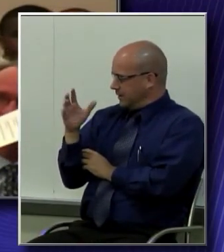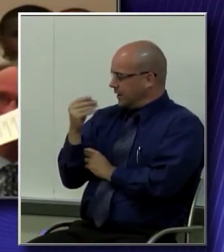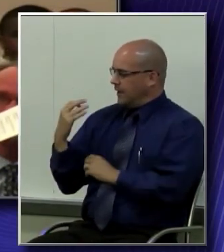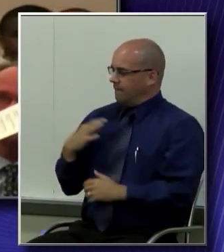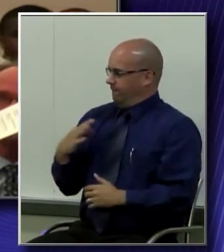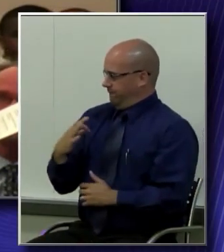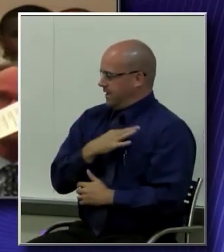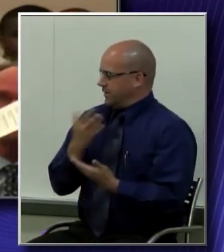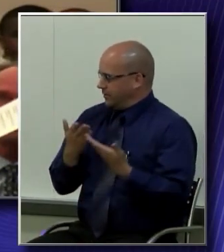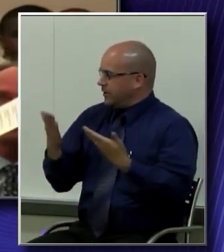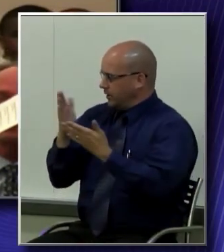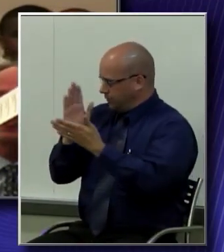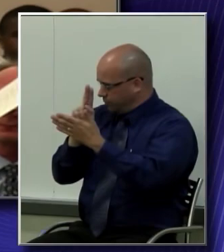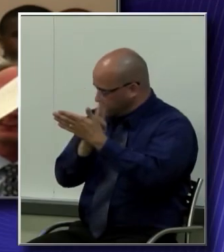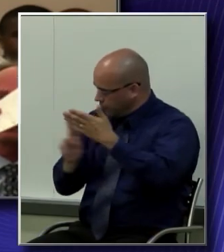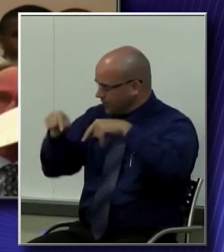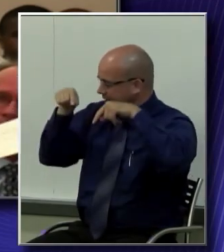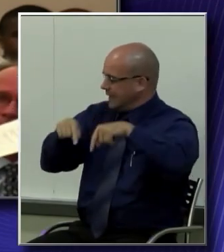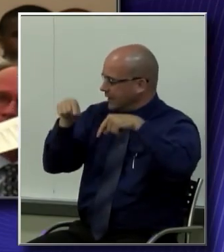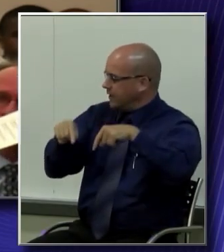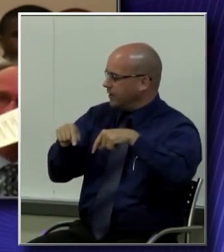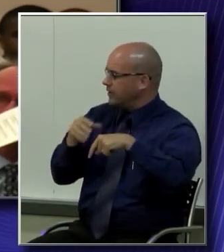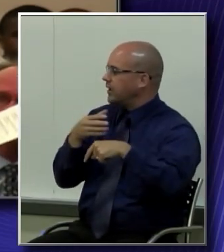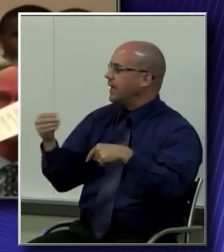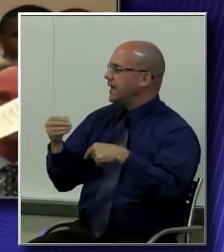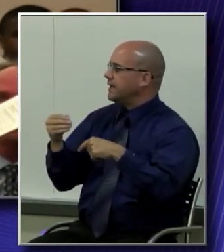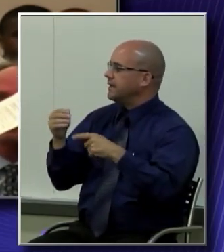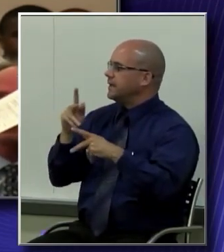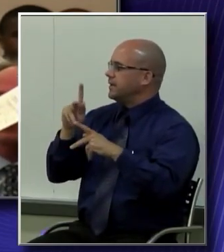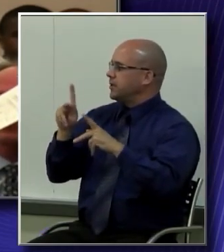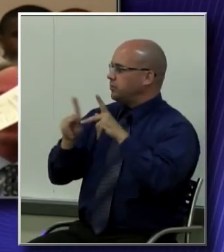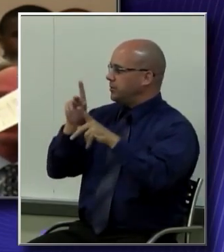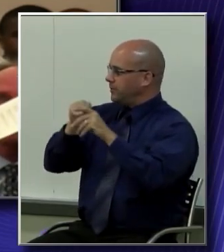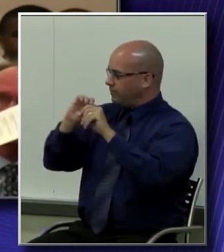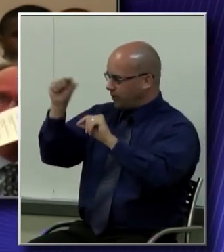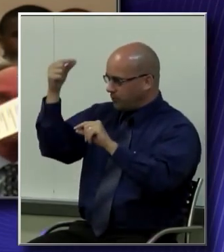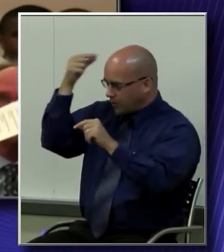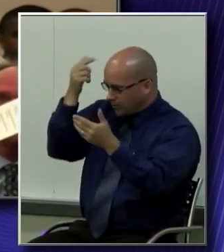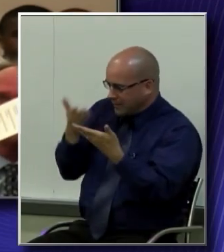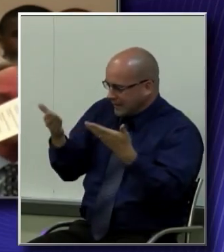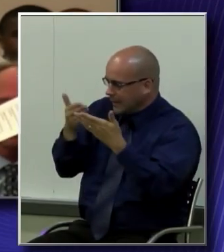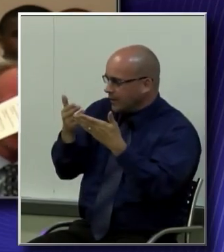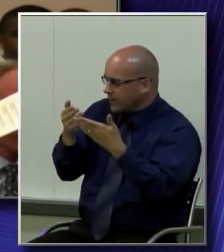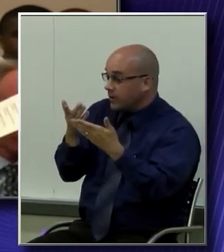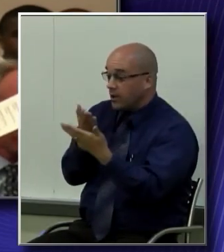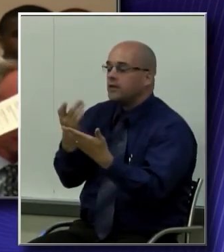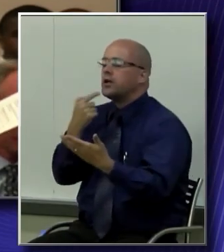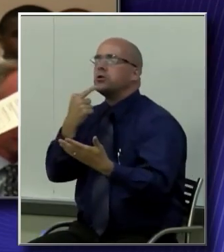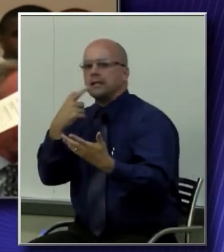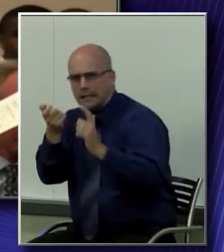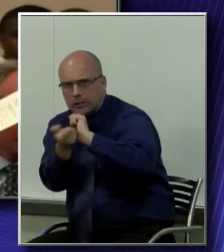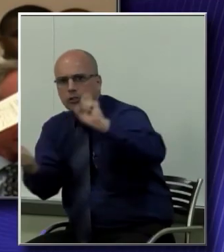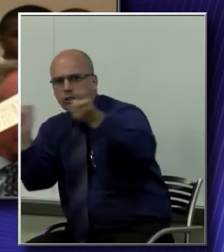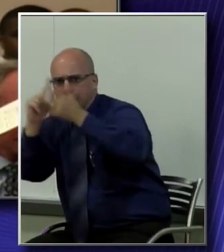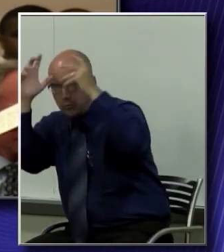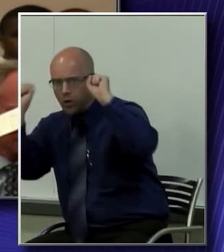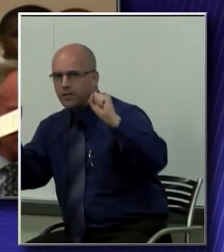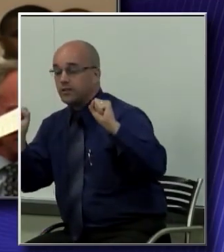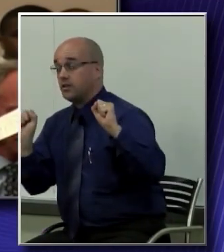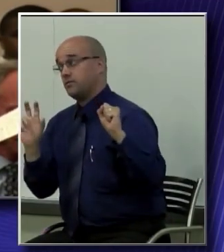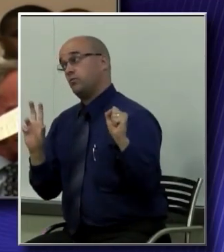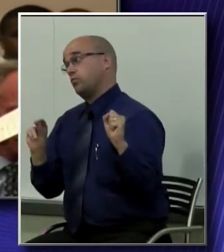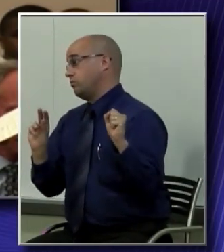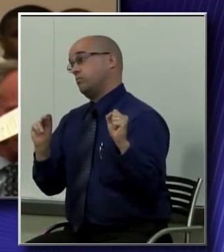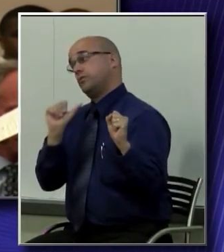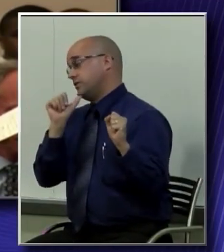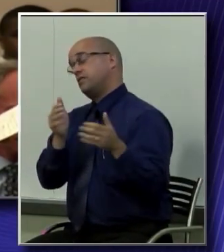of this great university, the administrations of this university, did not ask for a change in the presidency of this great